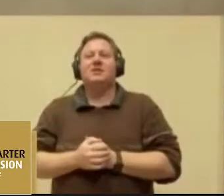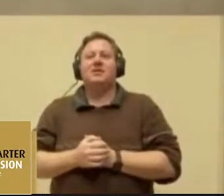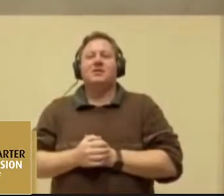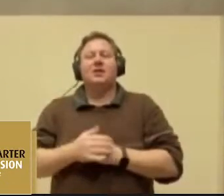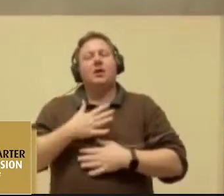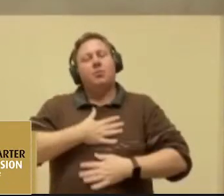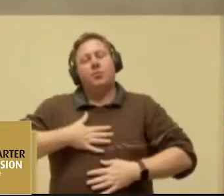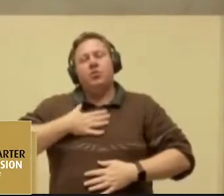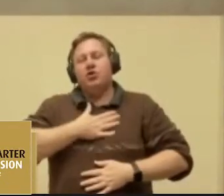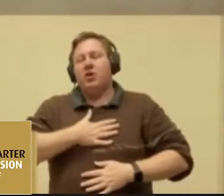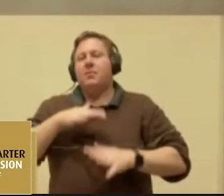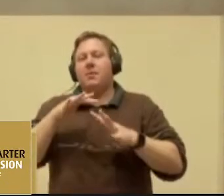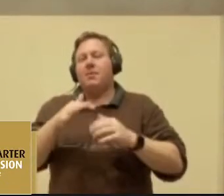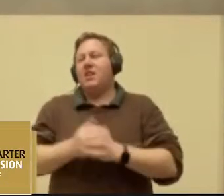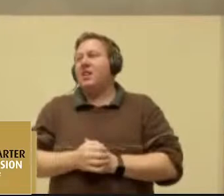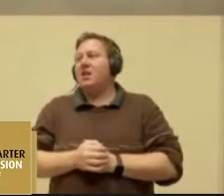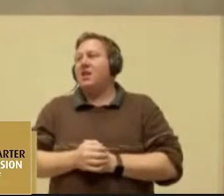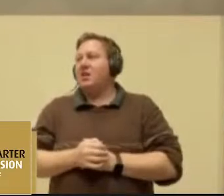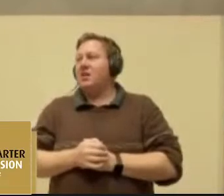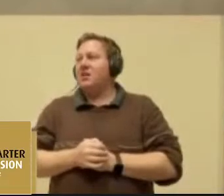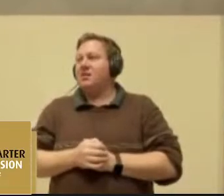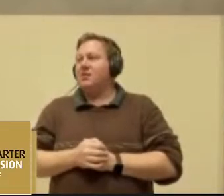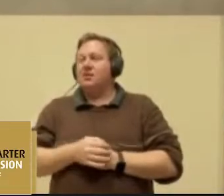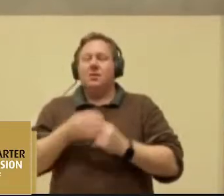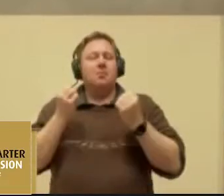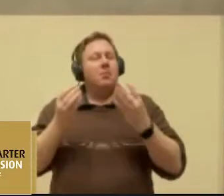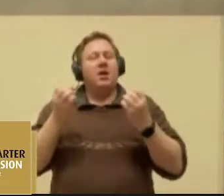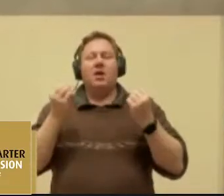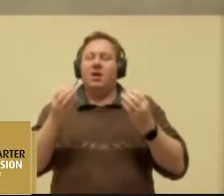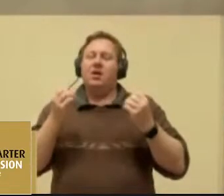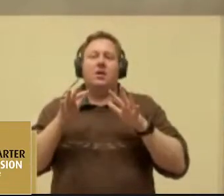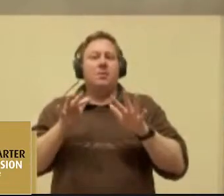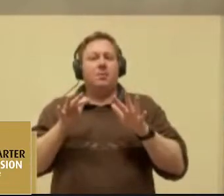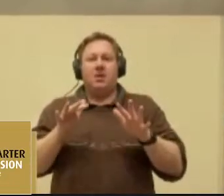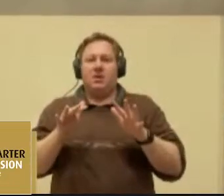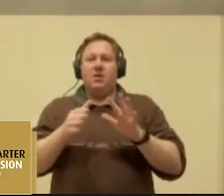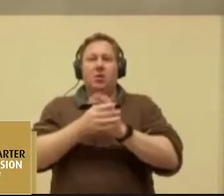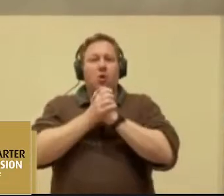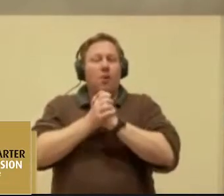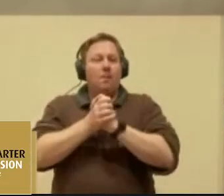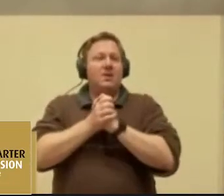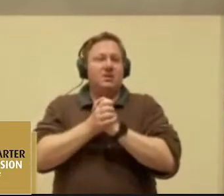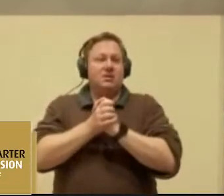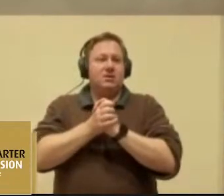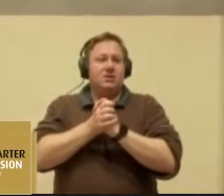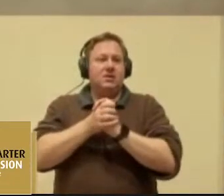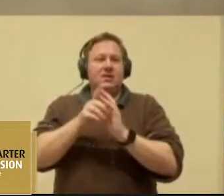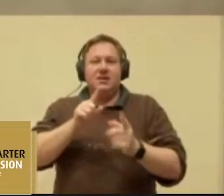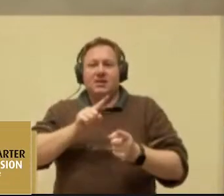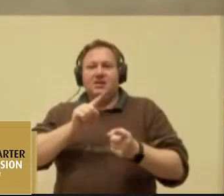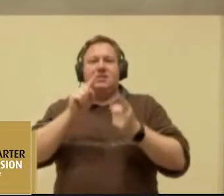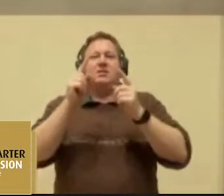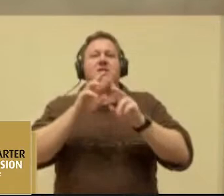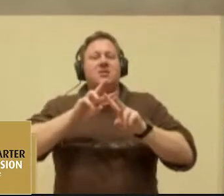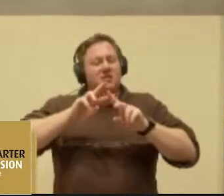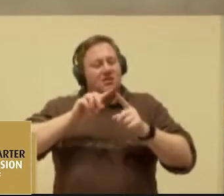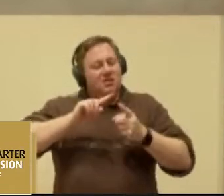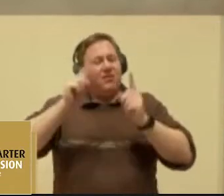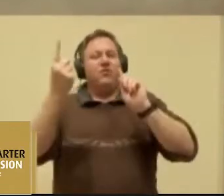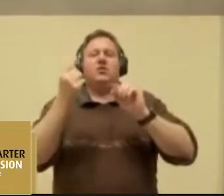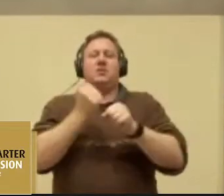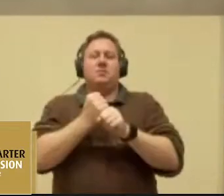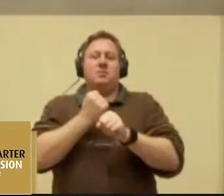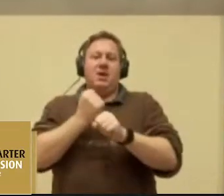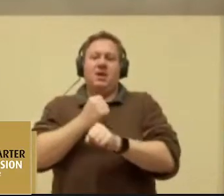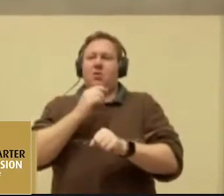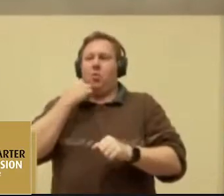people there are many people that are committed to make a difference and